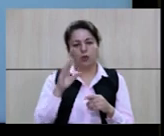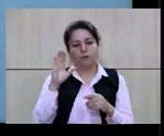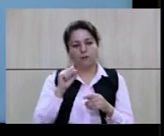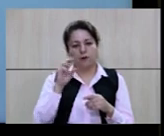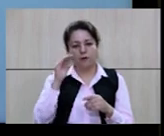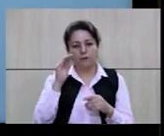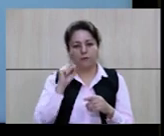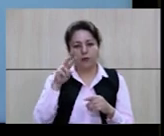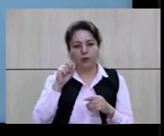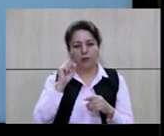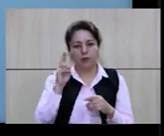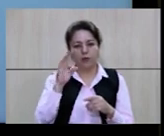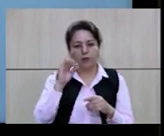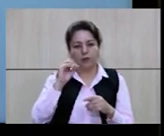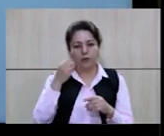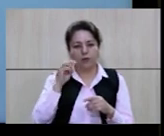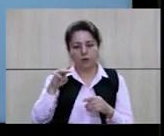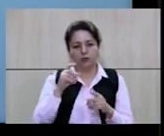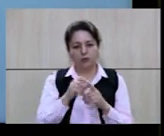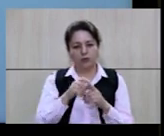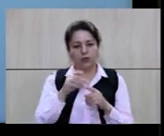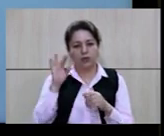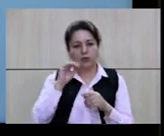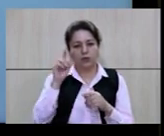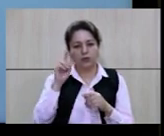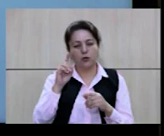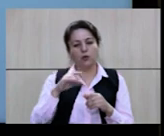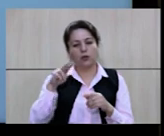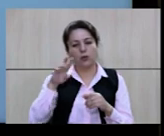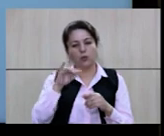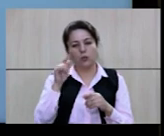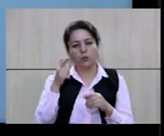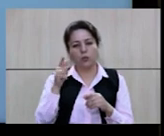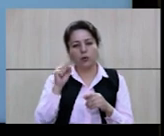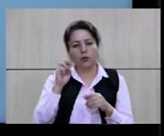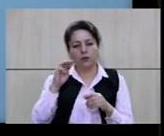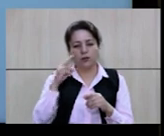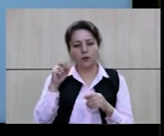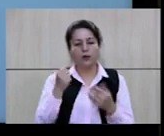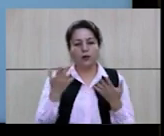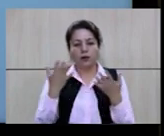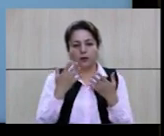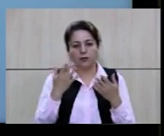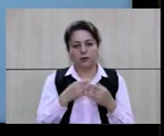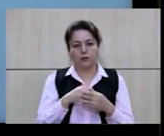so'zini izohli lug'atda qanday izohlanganligiga e'tiboringizni qarating.